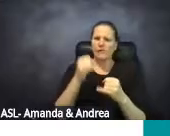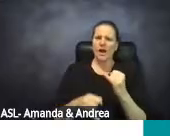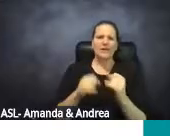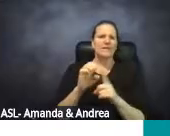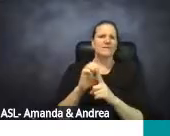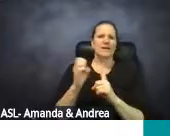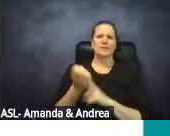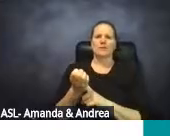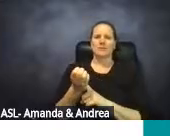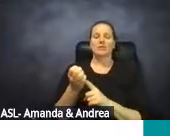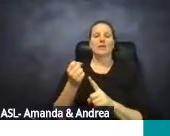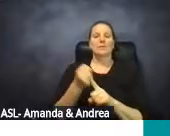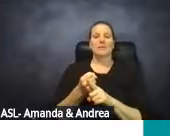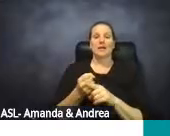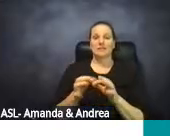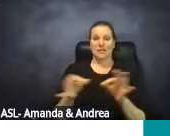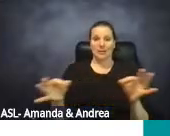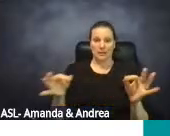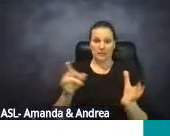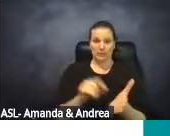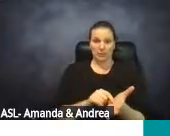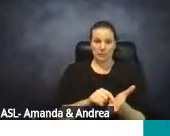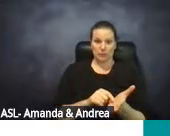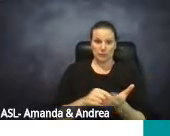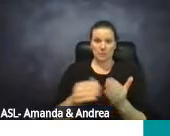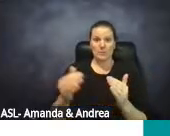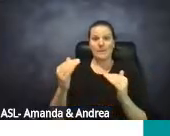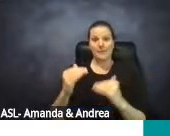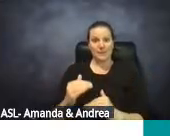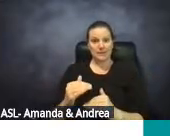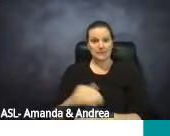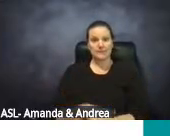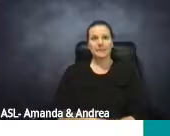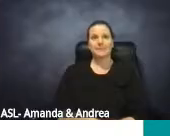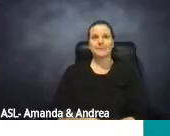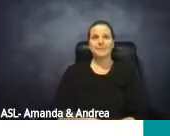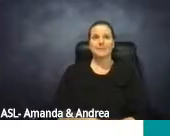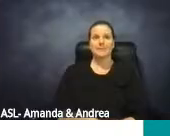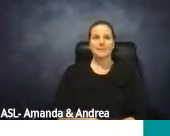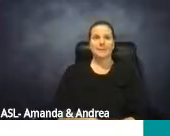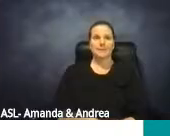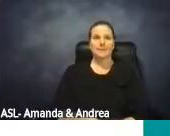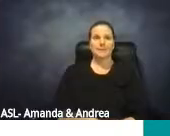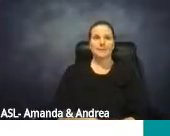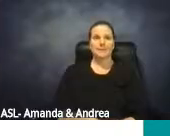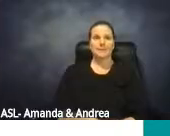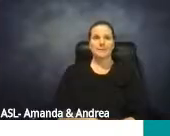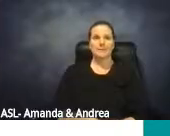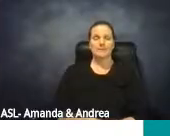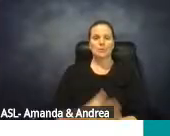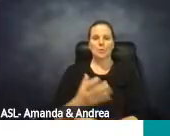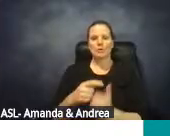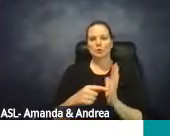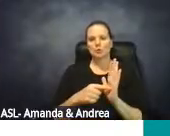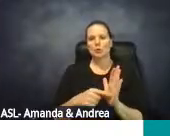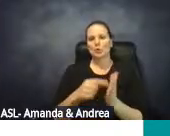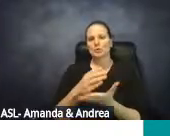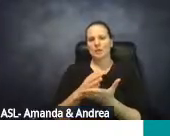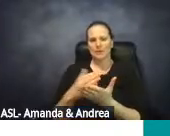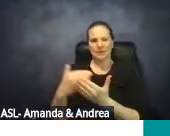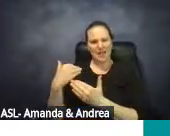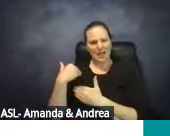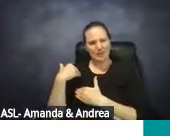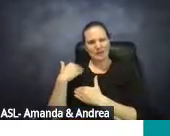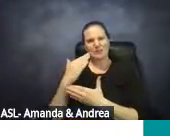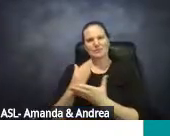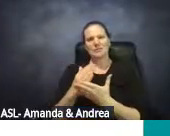impact statement is published. Next slide. And so here I just wanted to highlight some of the accountability pieces